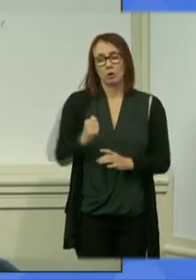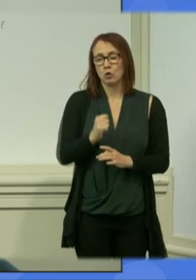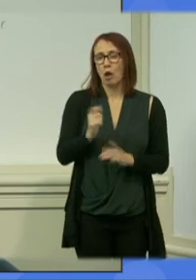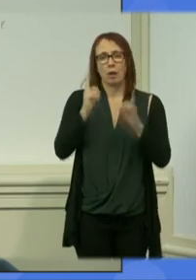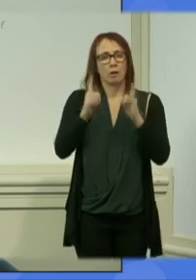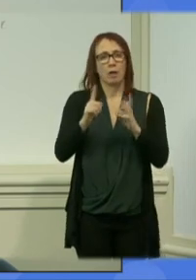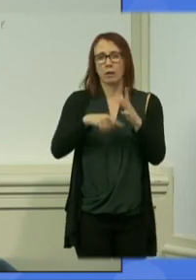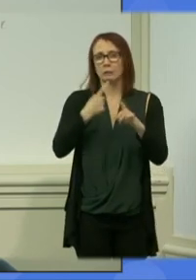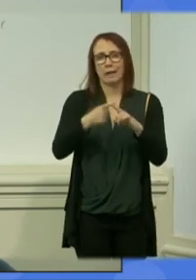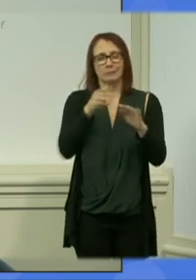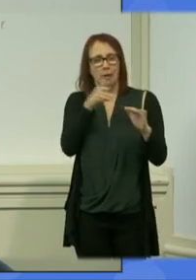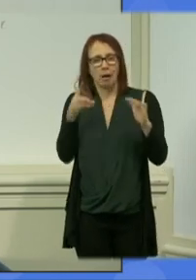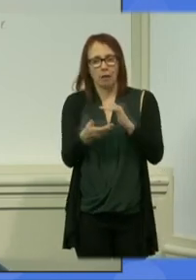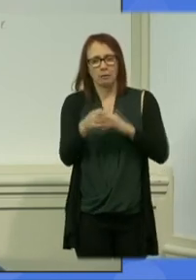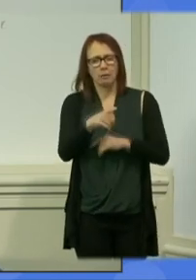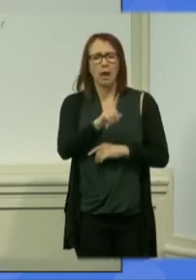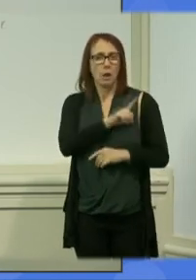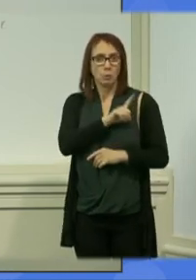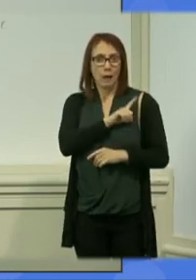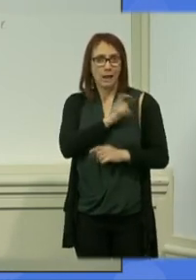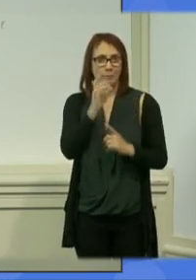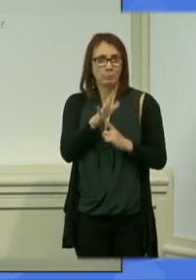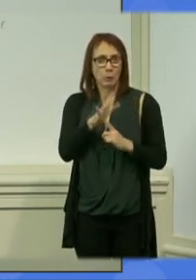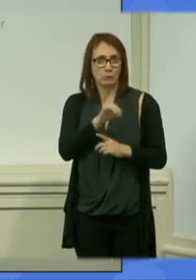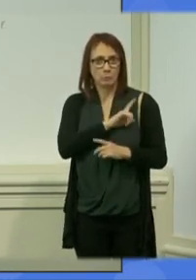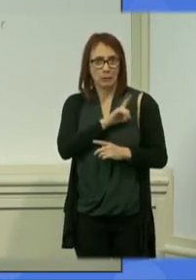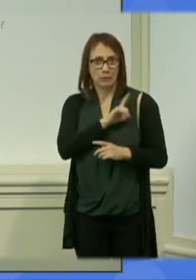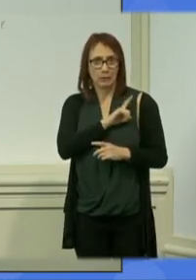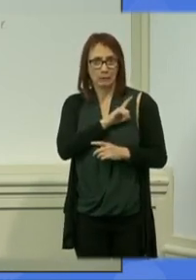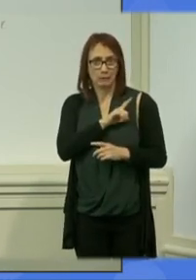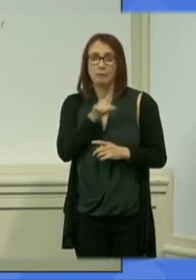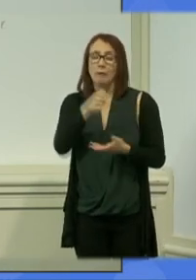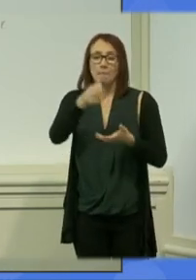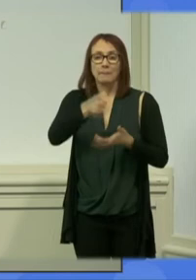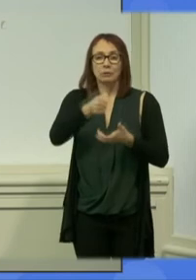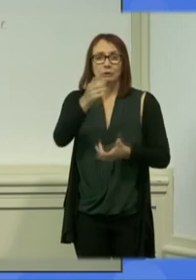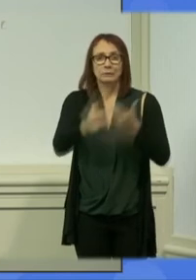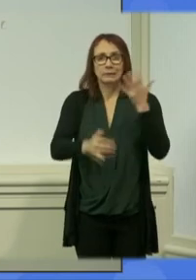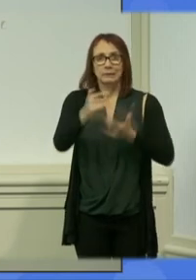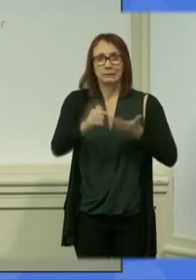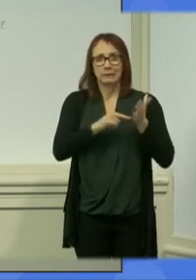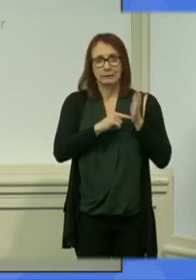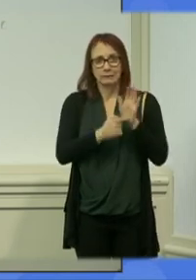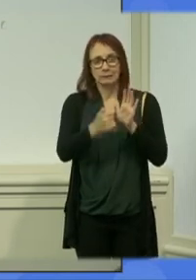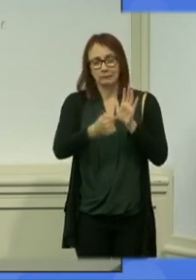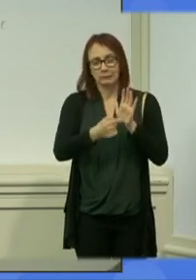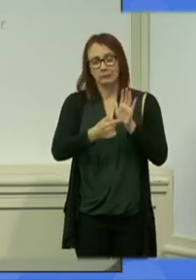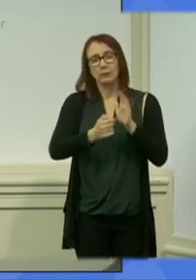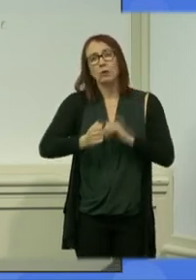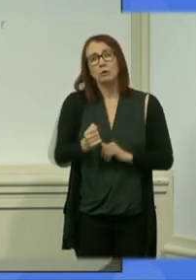that. Now, why do I think it's crucial? Because if you look at any of the budget statistics, you find that in